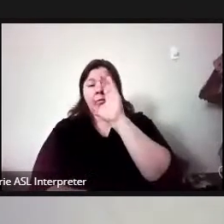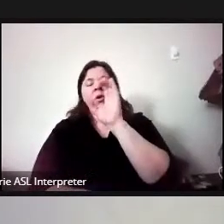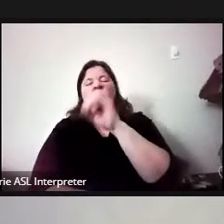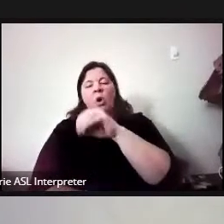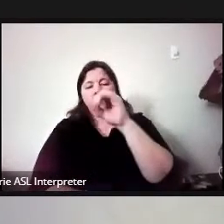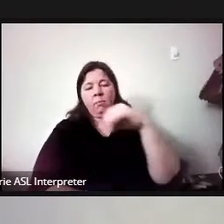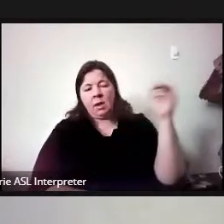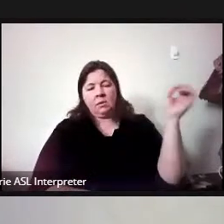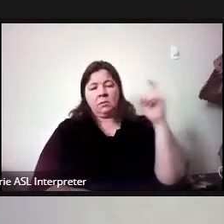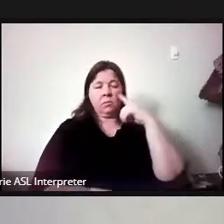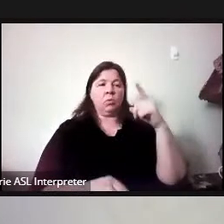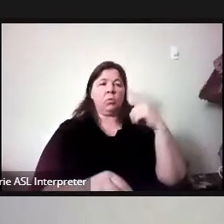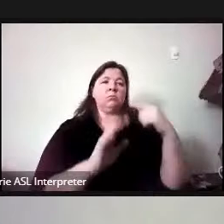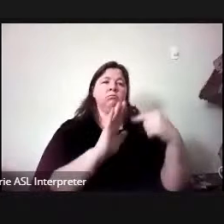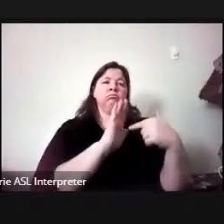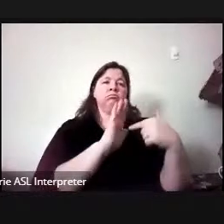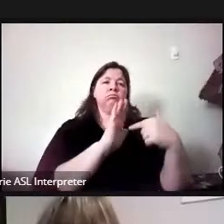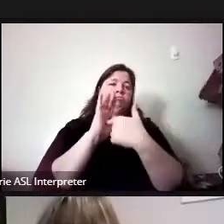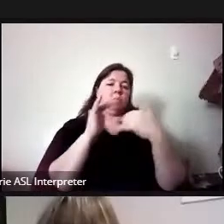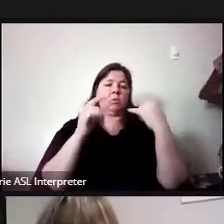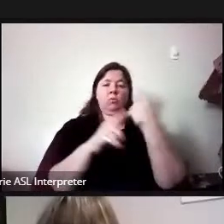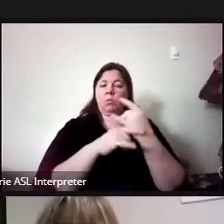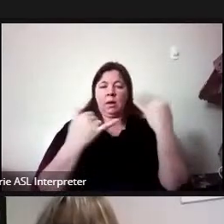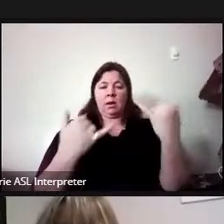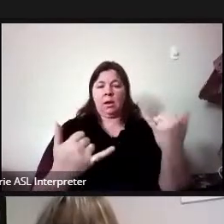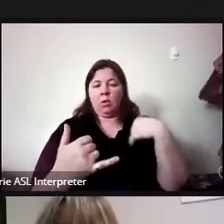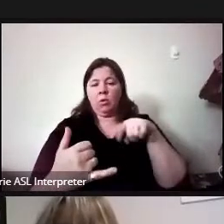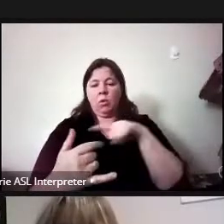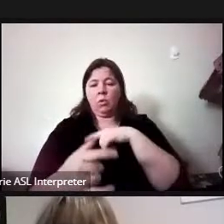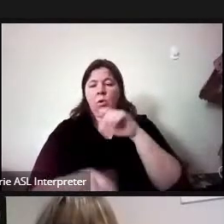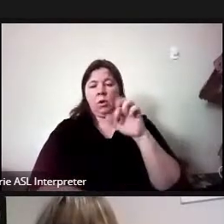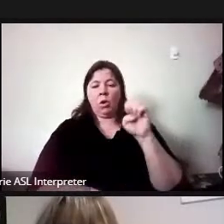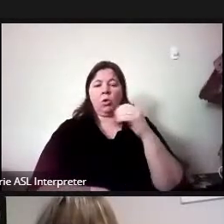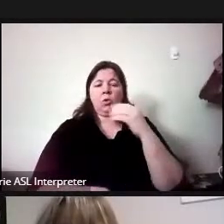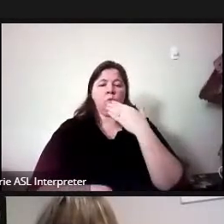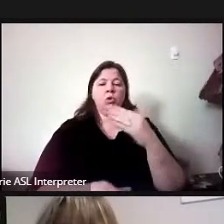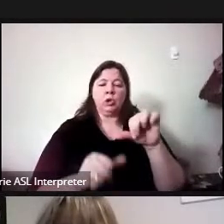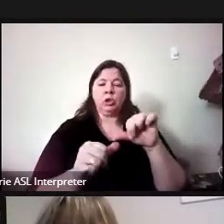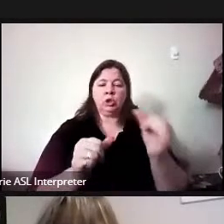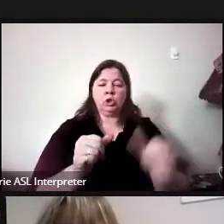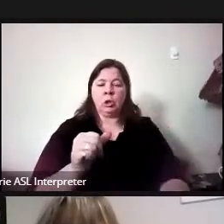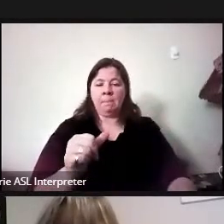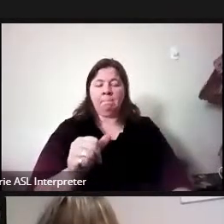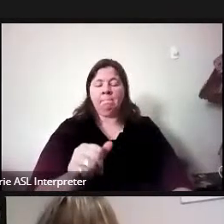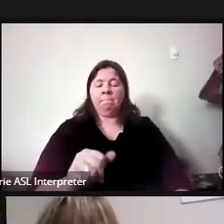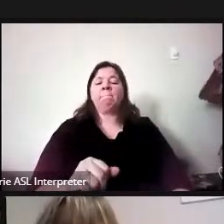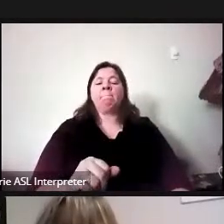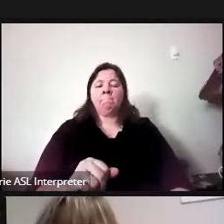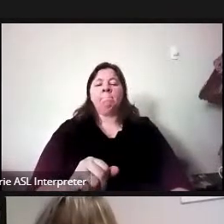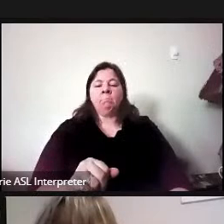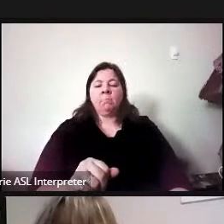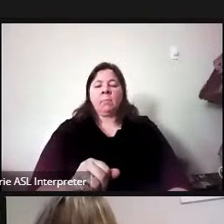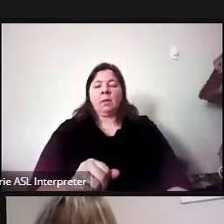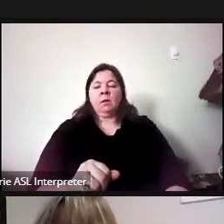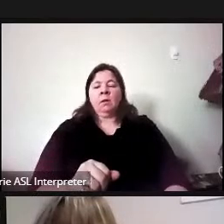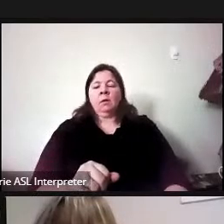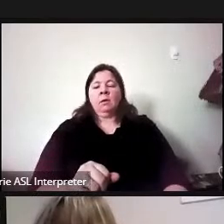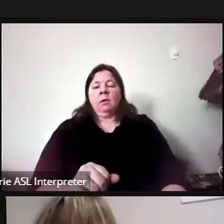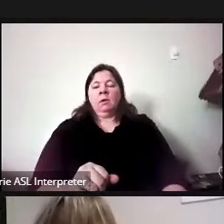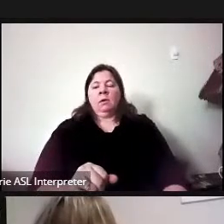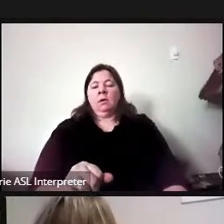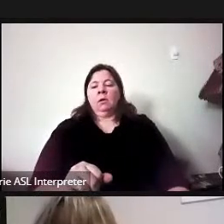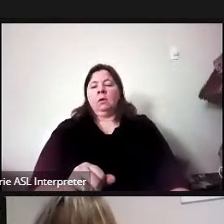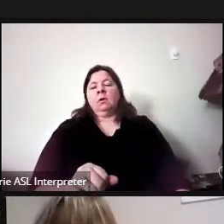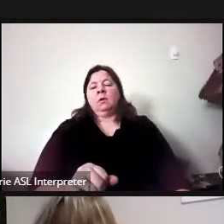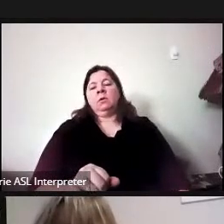and we are delivering it. So right now we are like in good shape. Everything Yes, is absolutely. so good. Yeah.